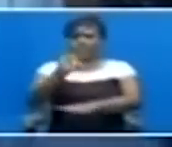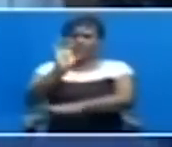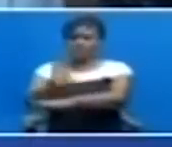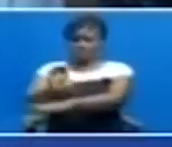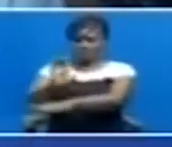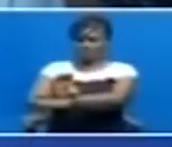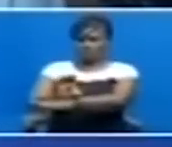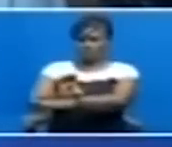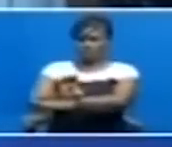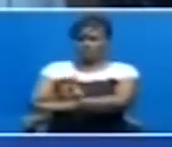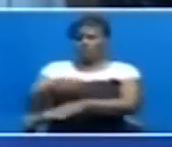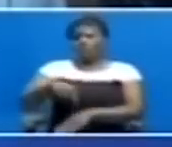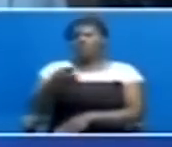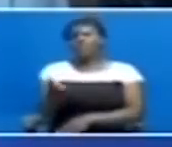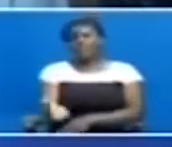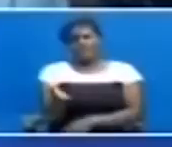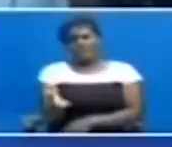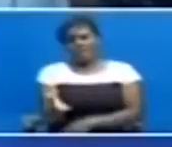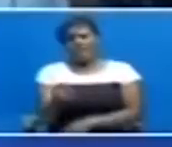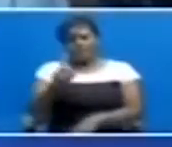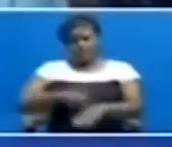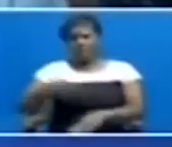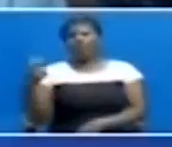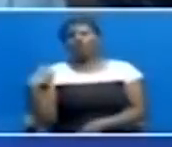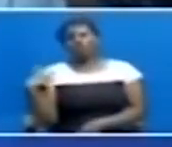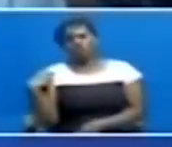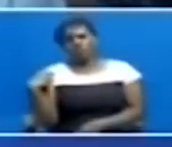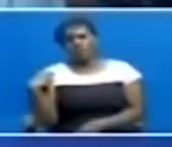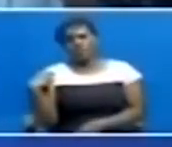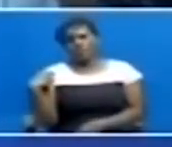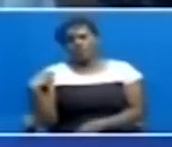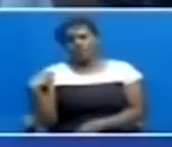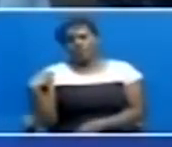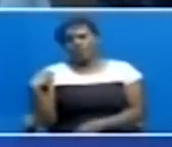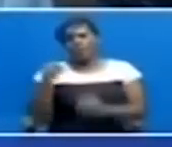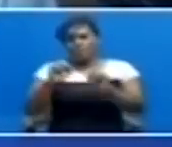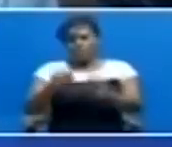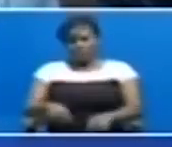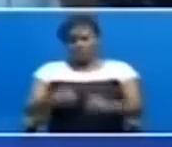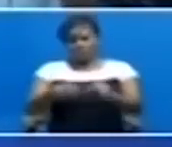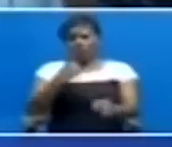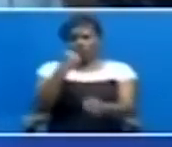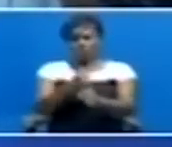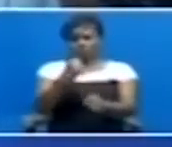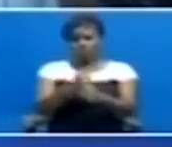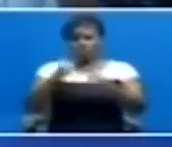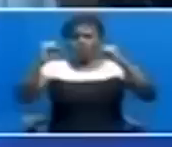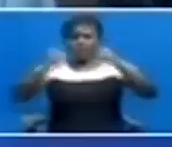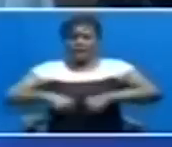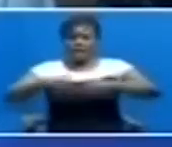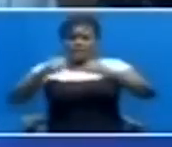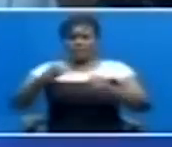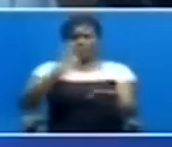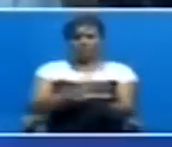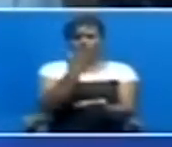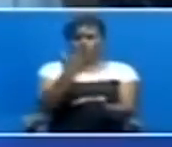always available when consulted, so as to do the arbitration